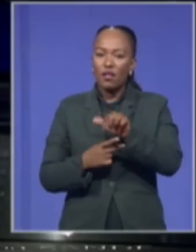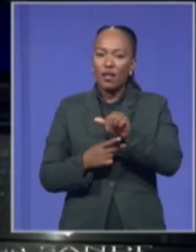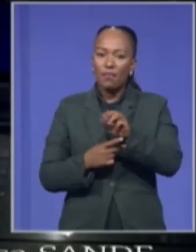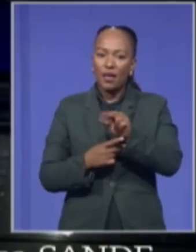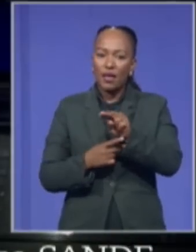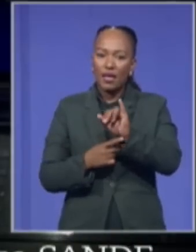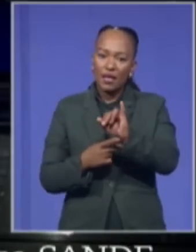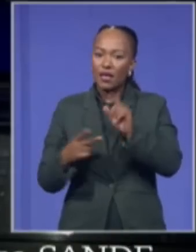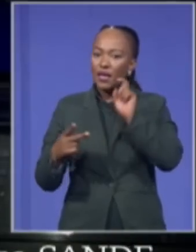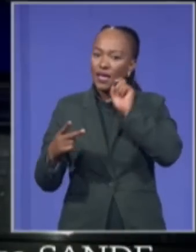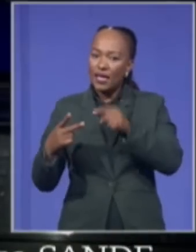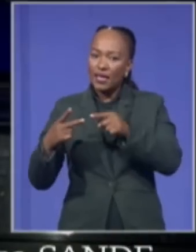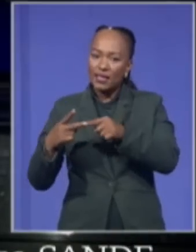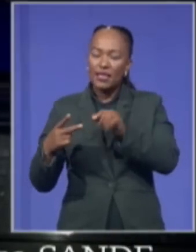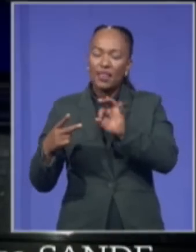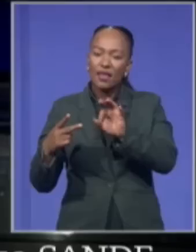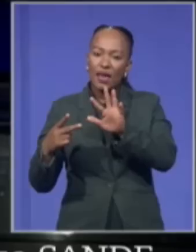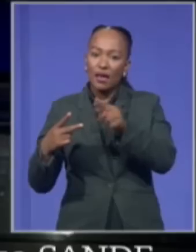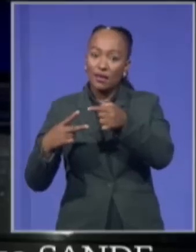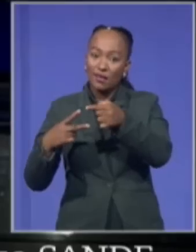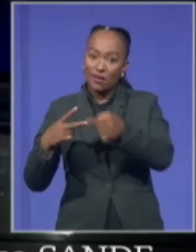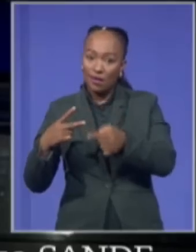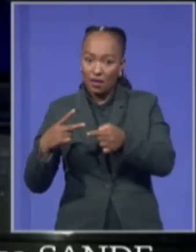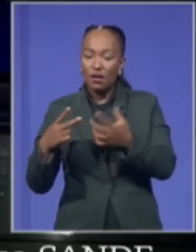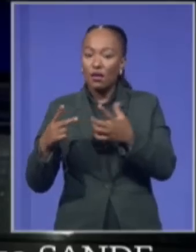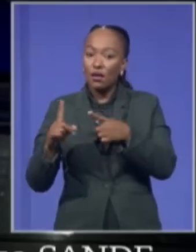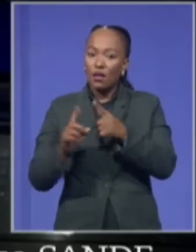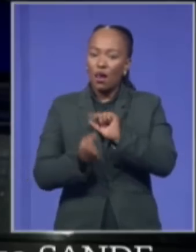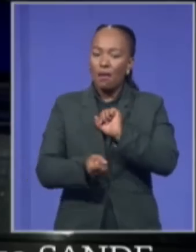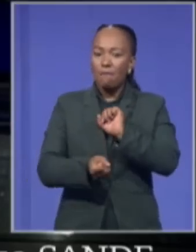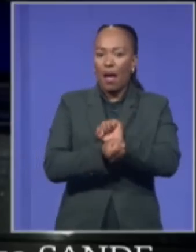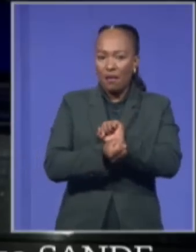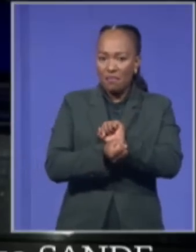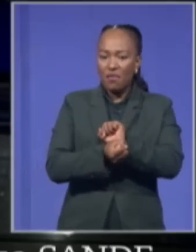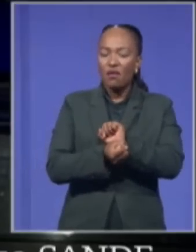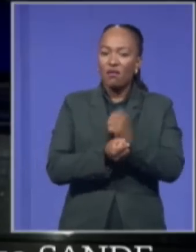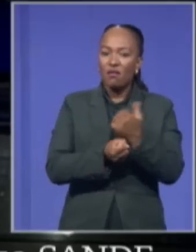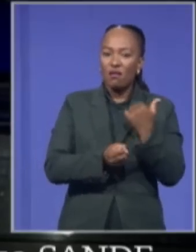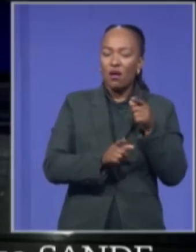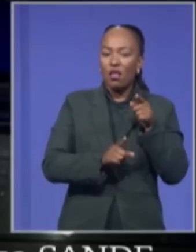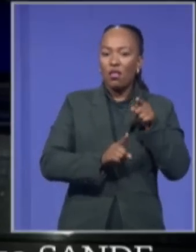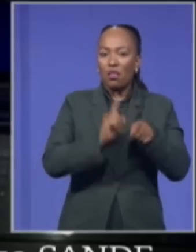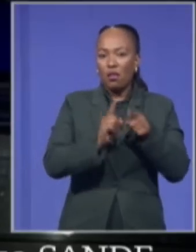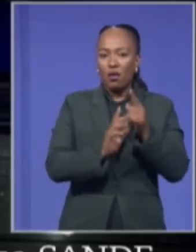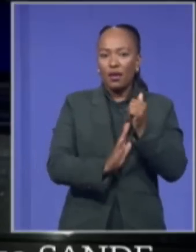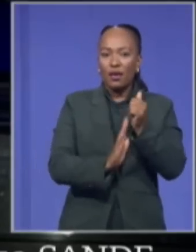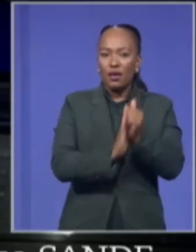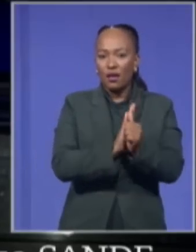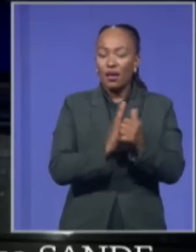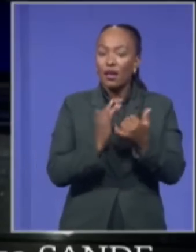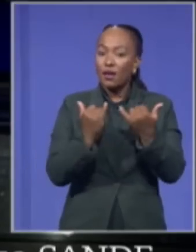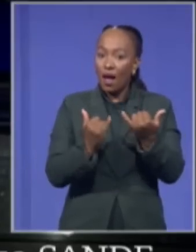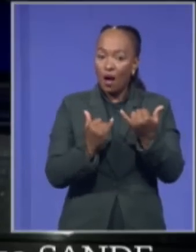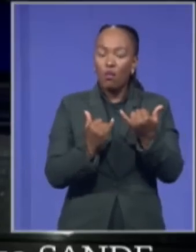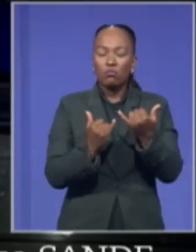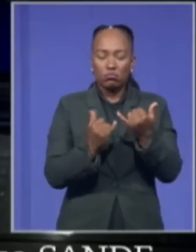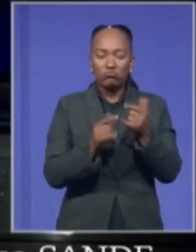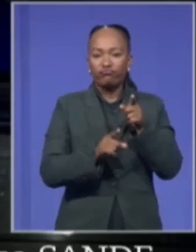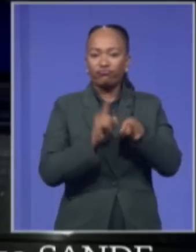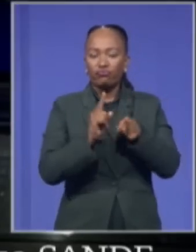tse 39 ba ileng ba tshwarwa ka qoso ya mommori wa polao ha jwale ba tobane le qoso